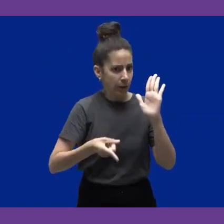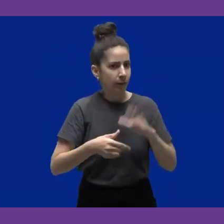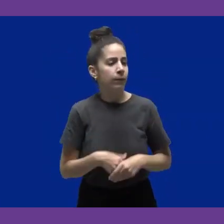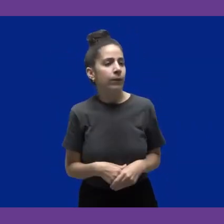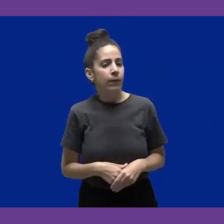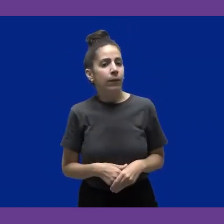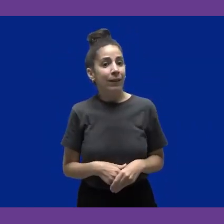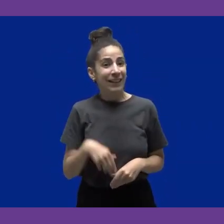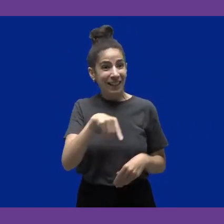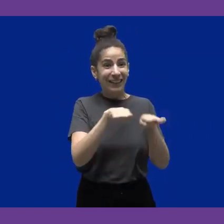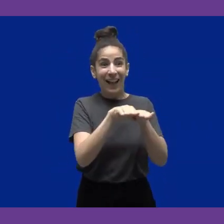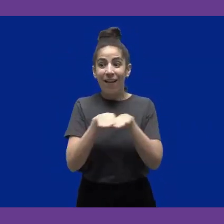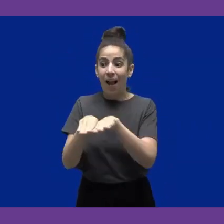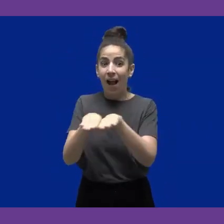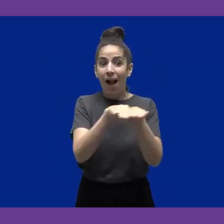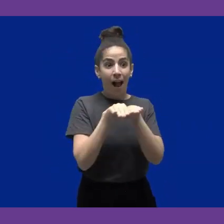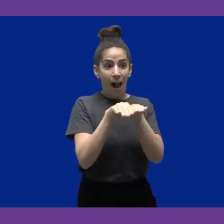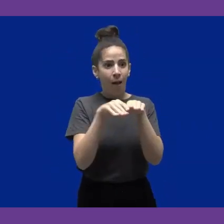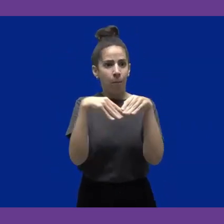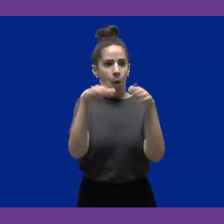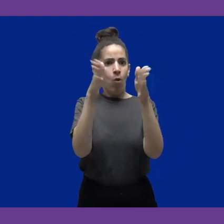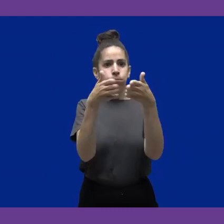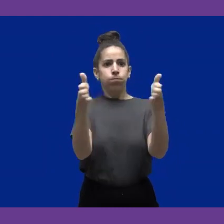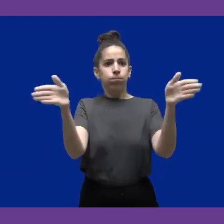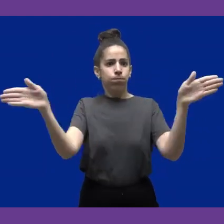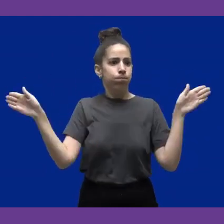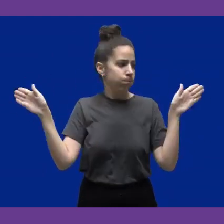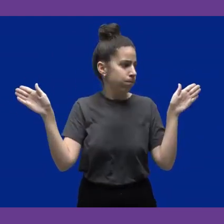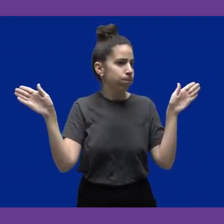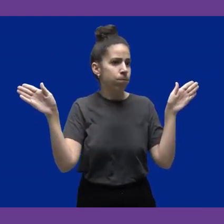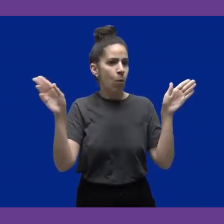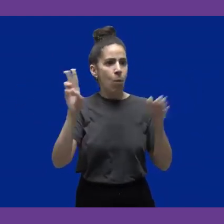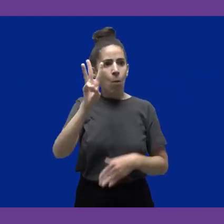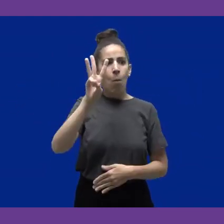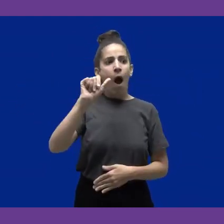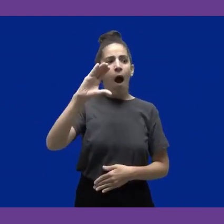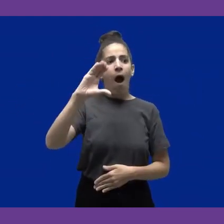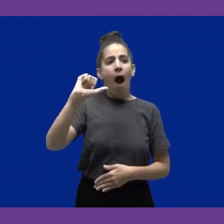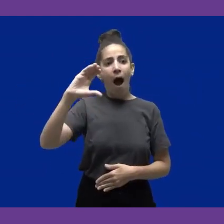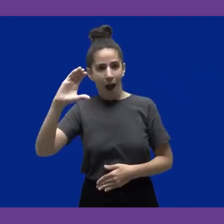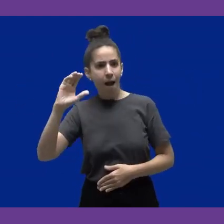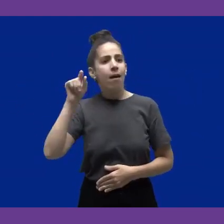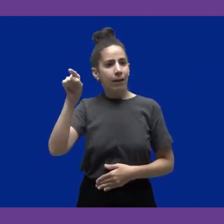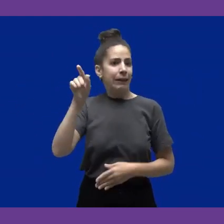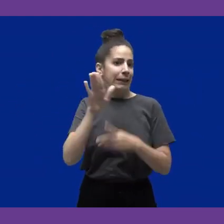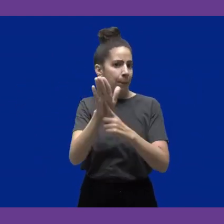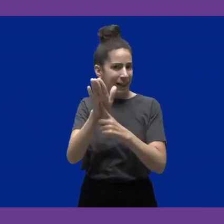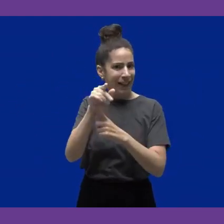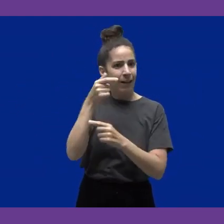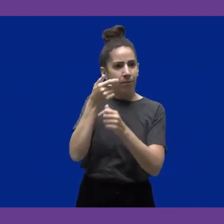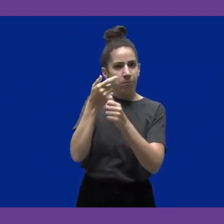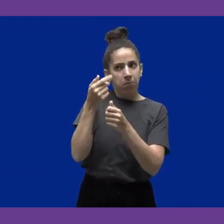documents and for other things that are not covered by WCAG and therefore need to be developed in 31549.